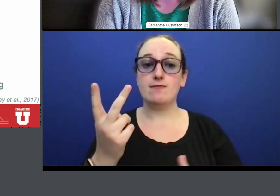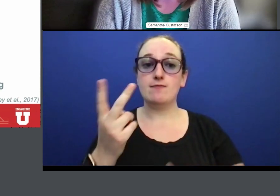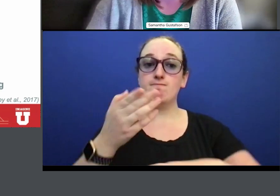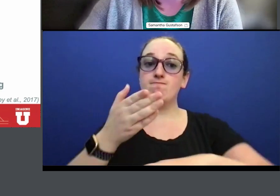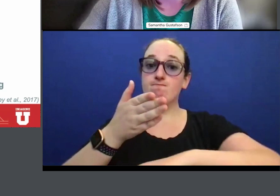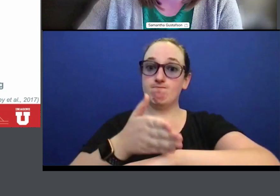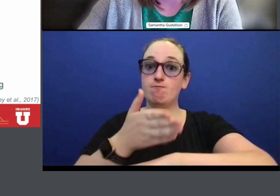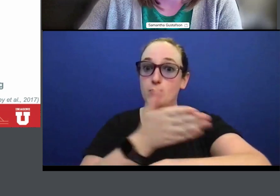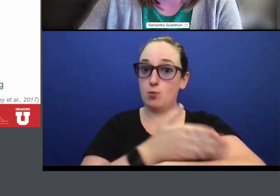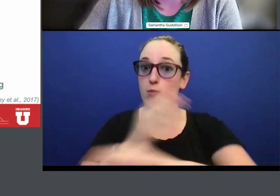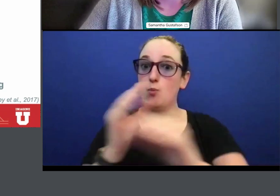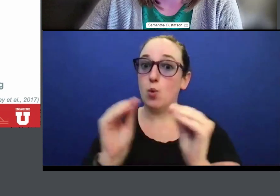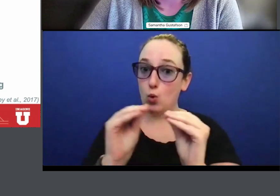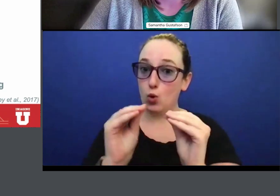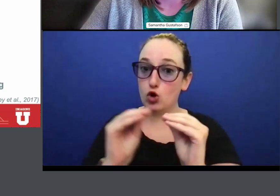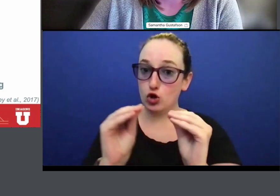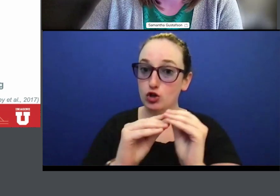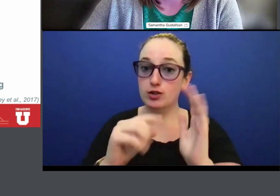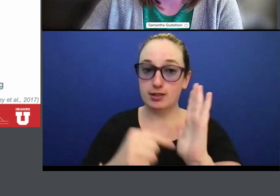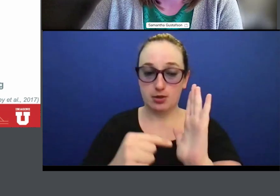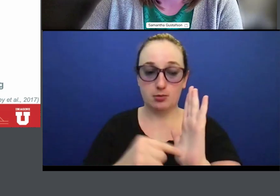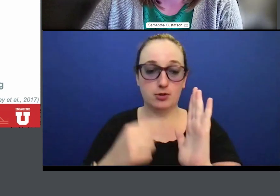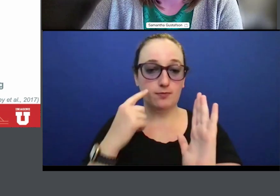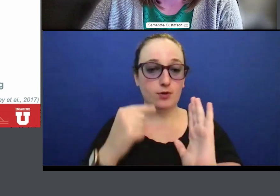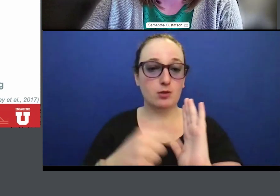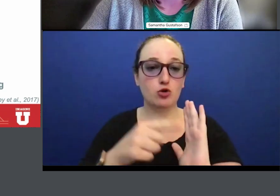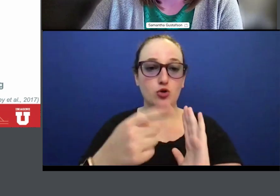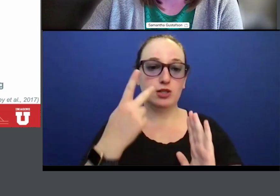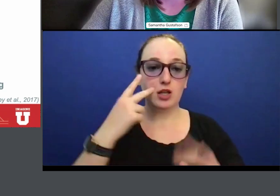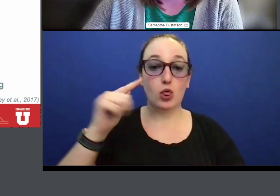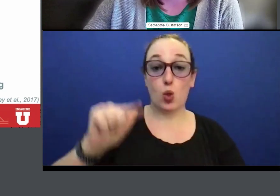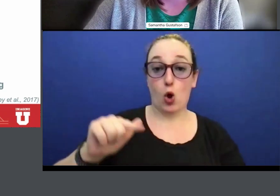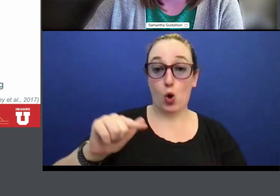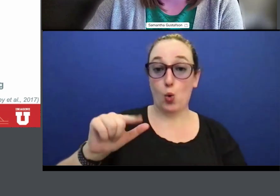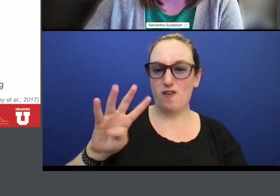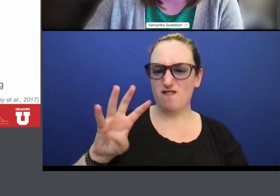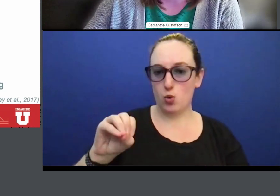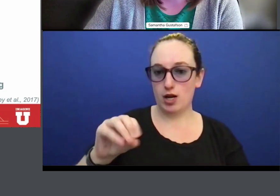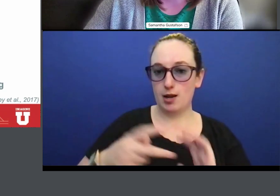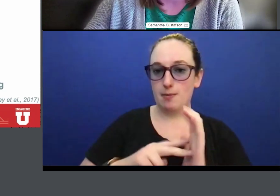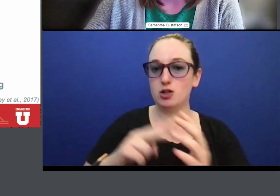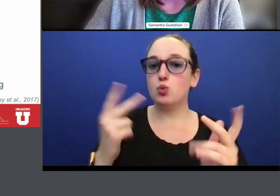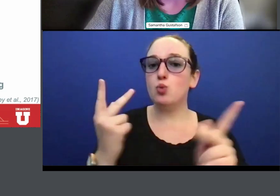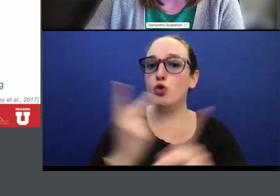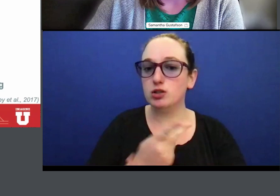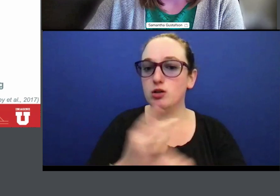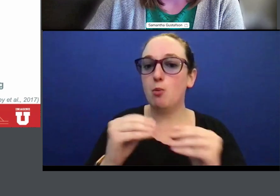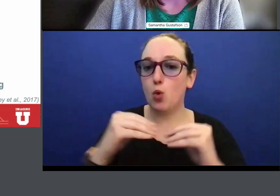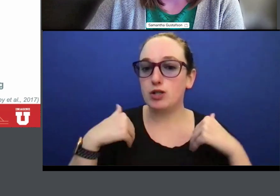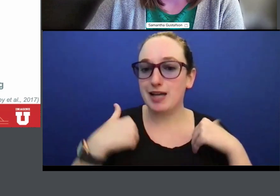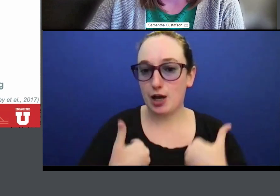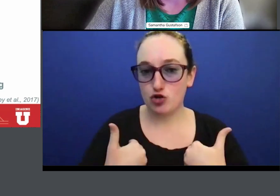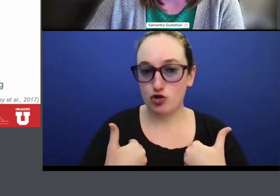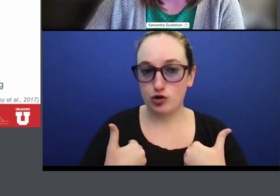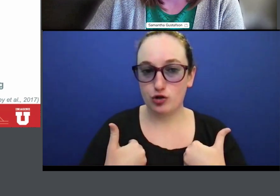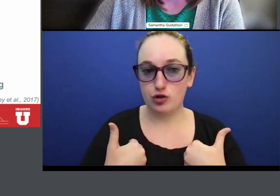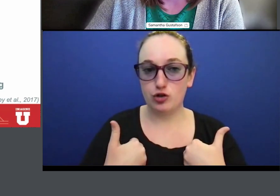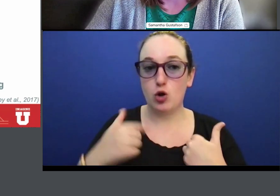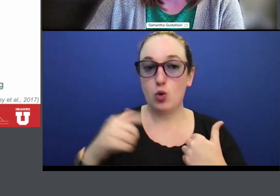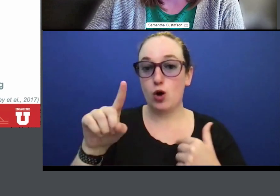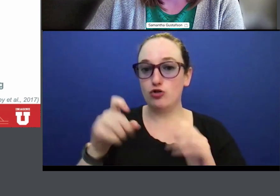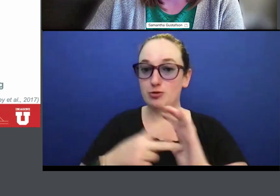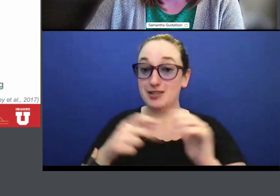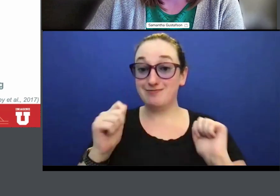increase in symptoms. So here on the fatigue rating, lower means that they're more fatigued. So before, all